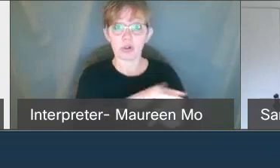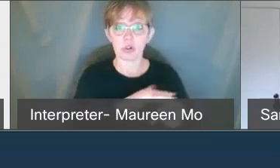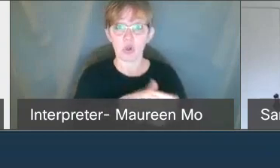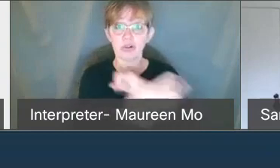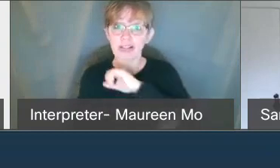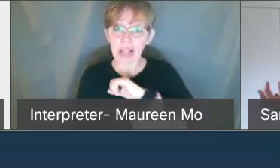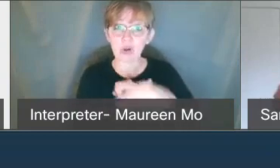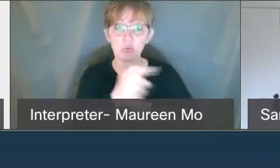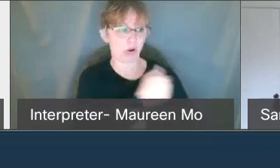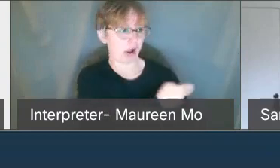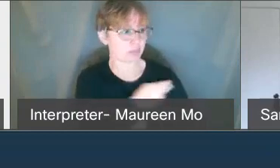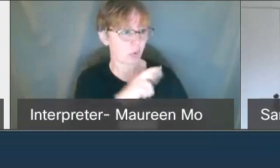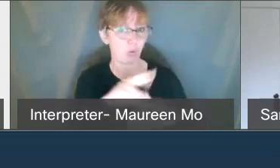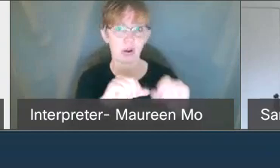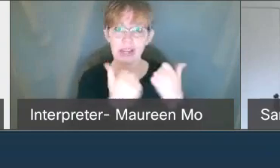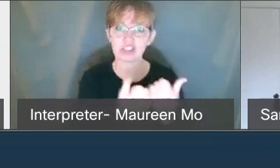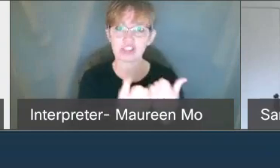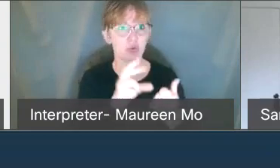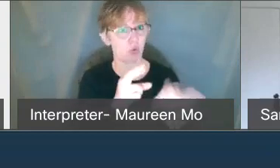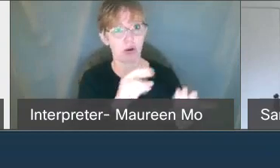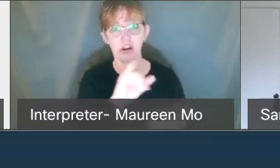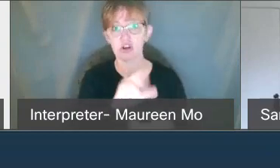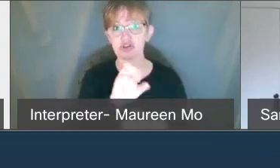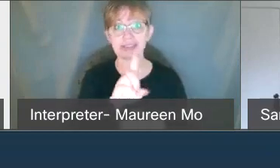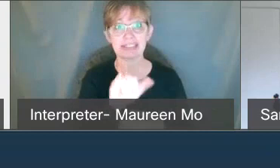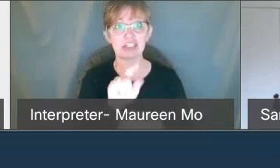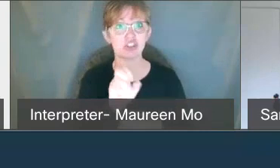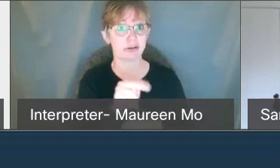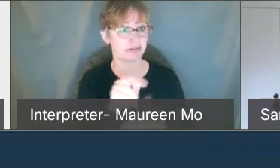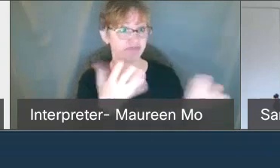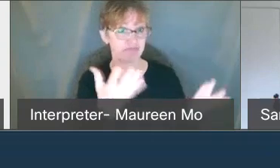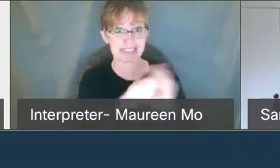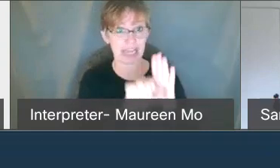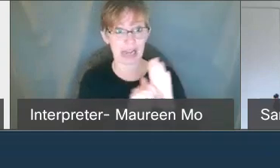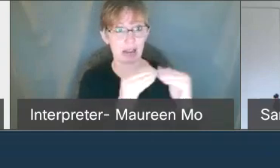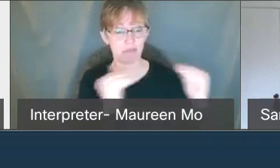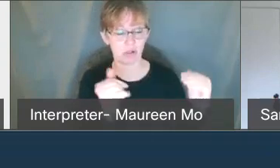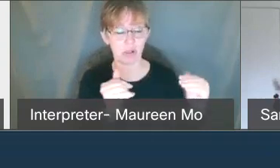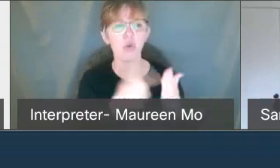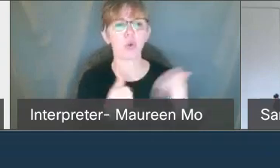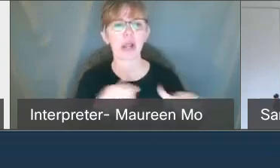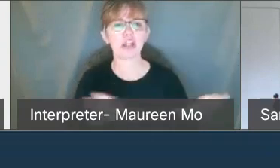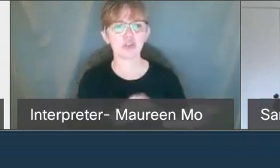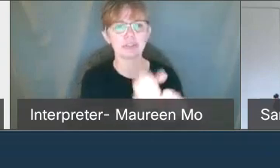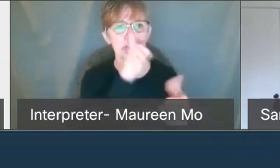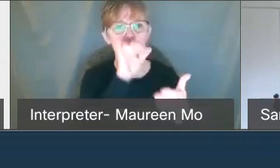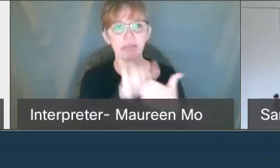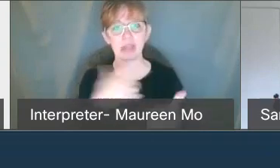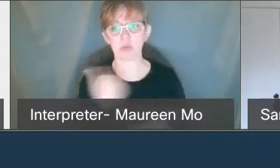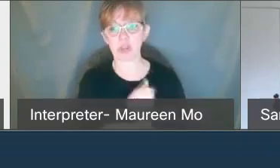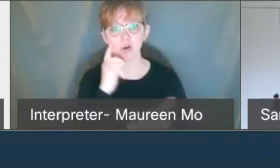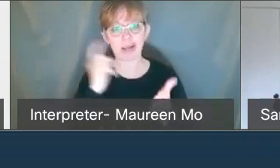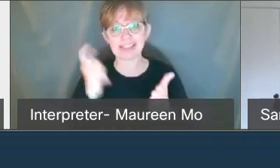or agency or, even jurisdiction more widely at the state level is to make sure that we're identifying a risk